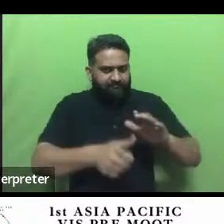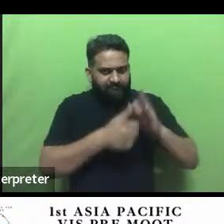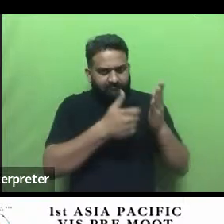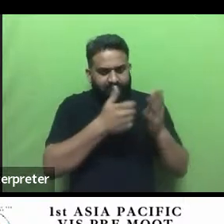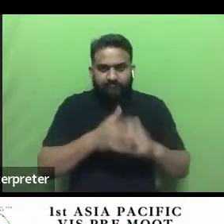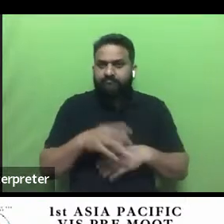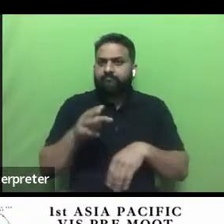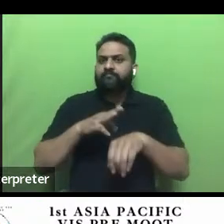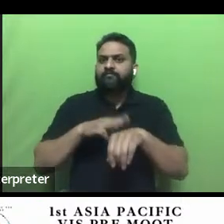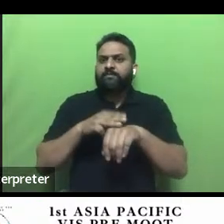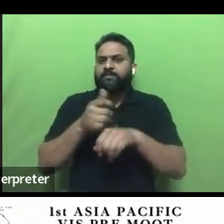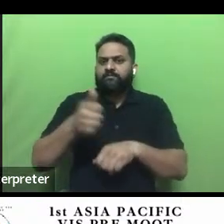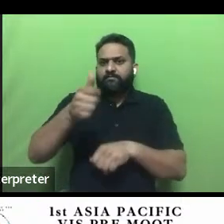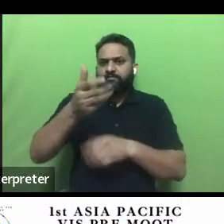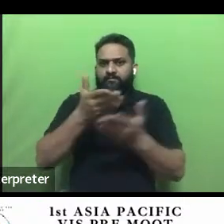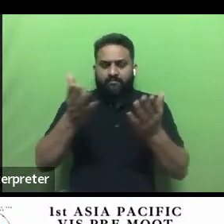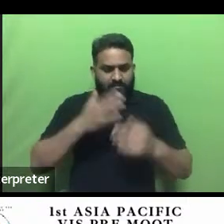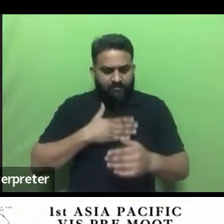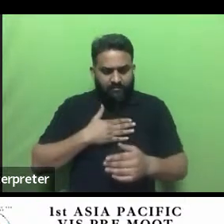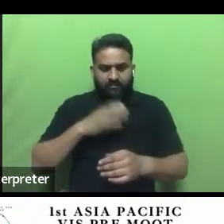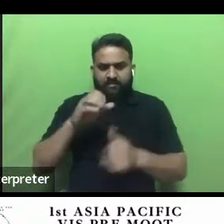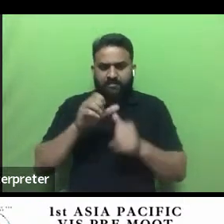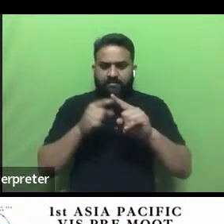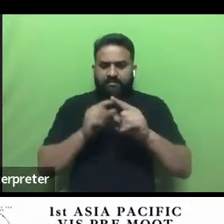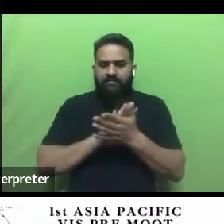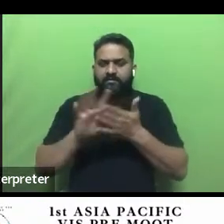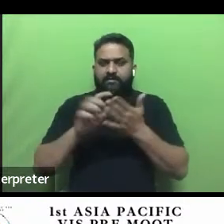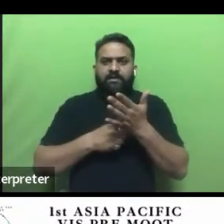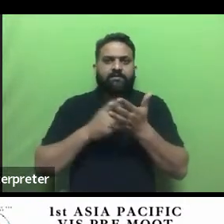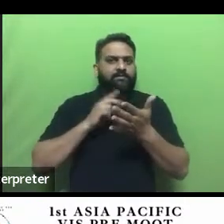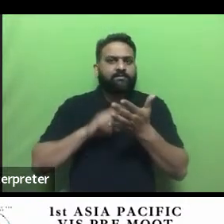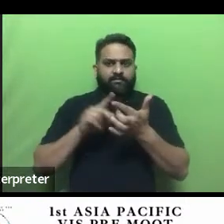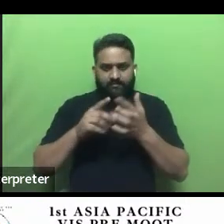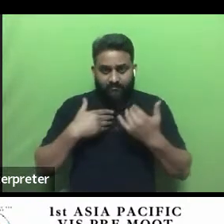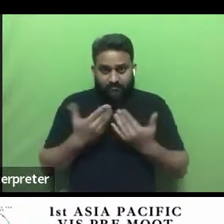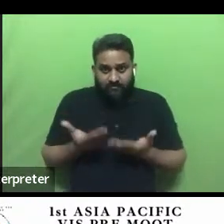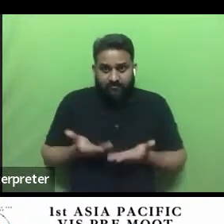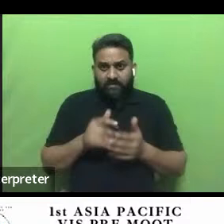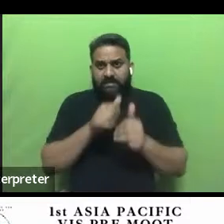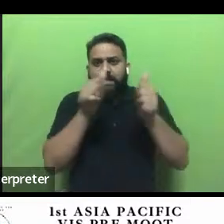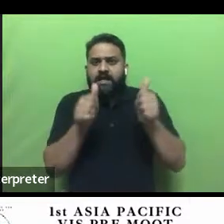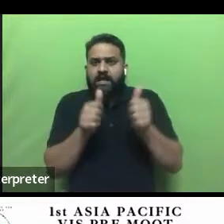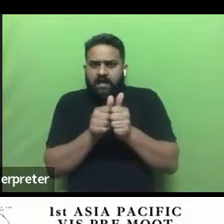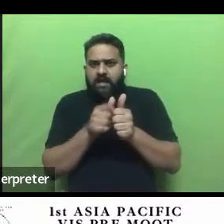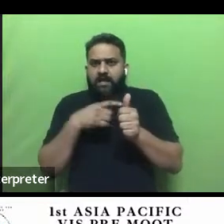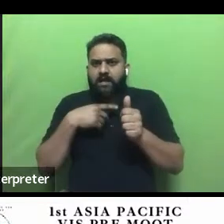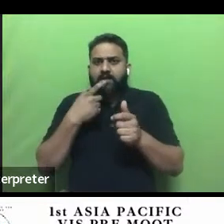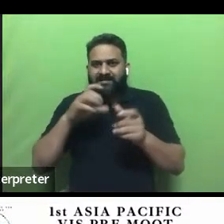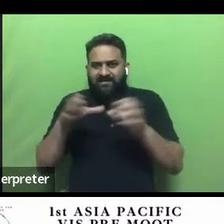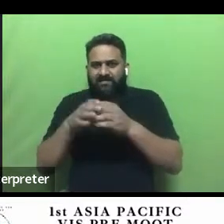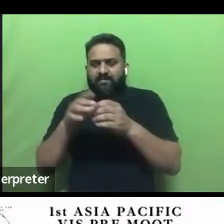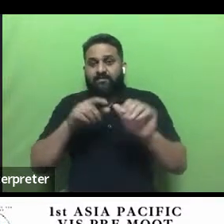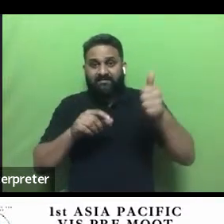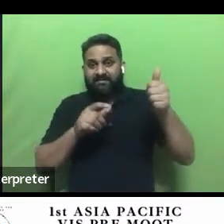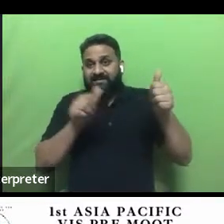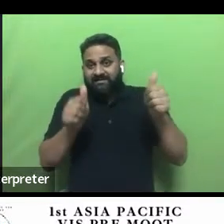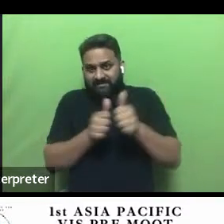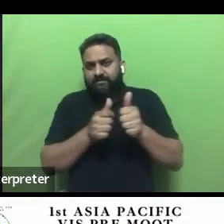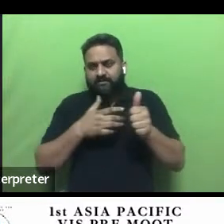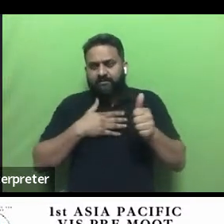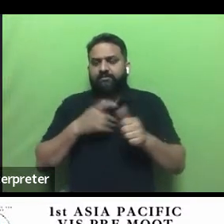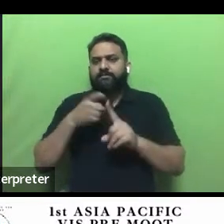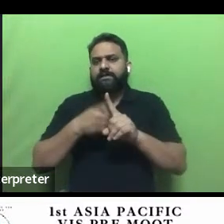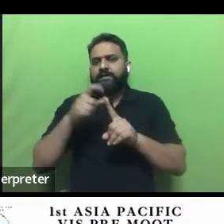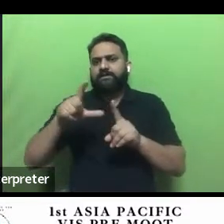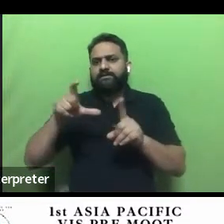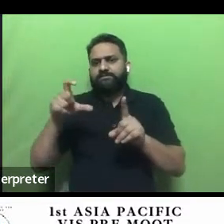of the tribunal, my name is Catherine Arnold. I appear as co-counsel for the claimant, LGUP PLC, and